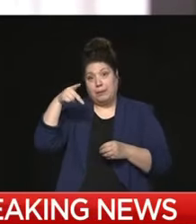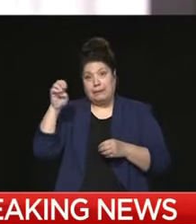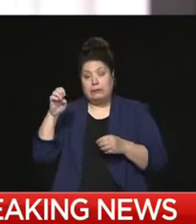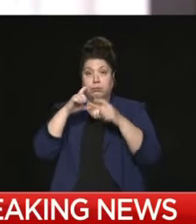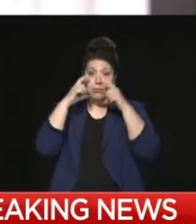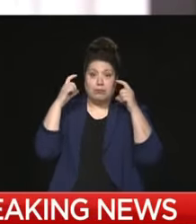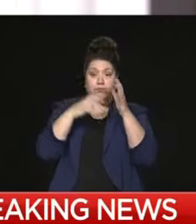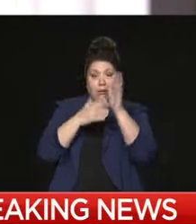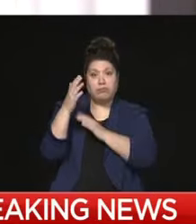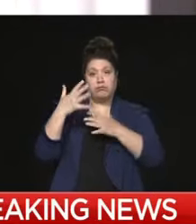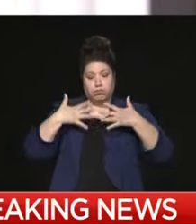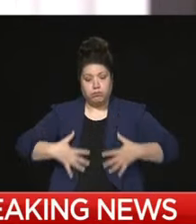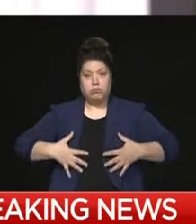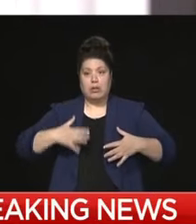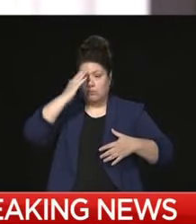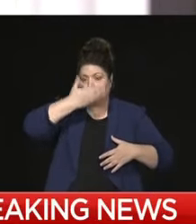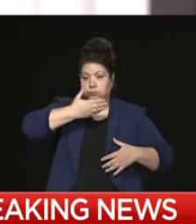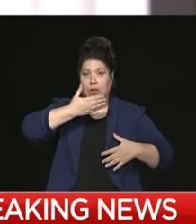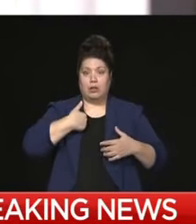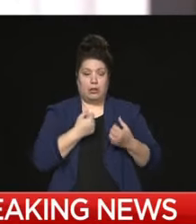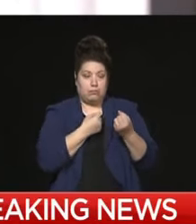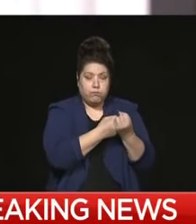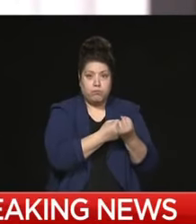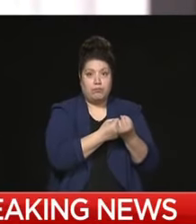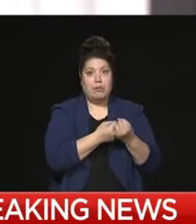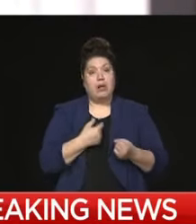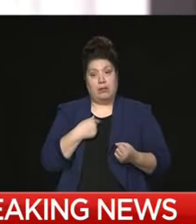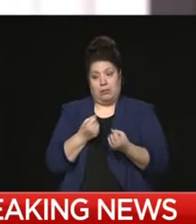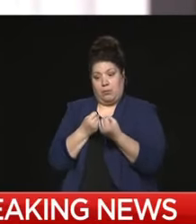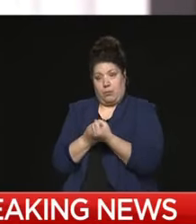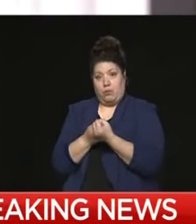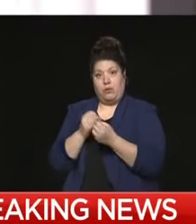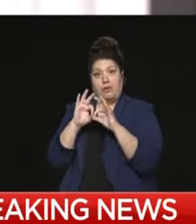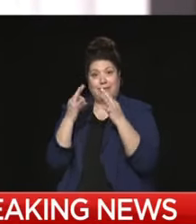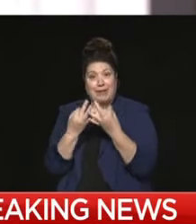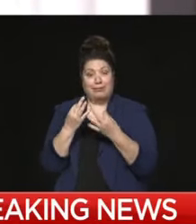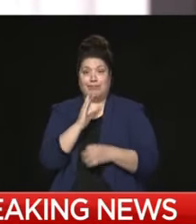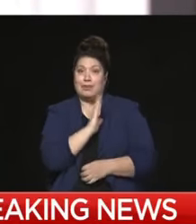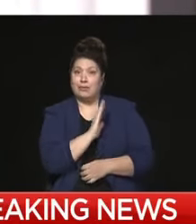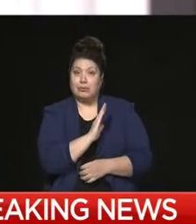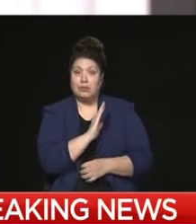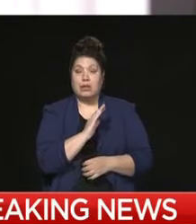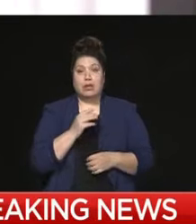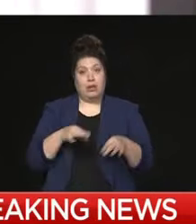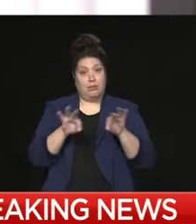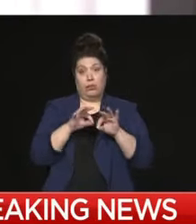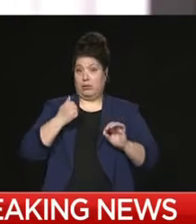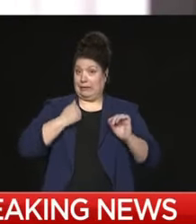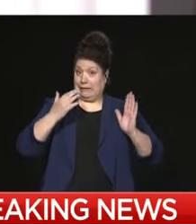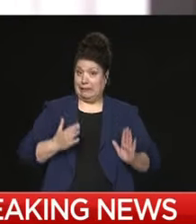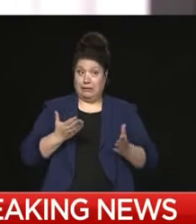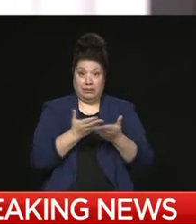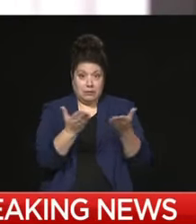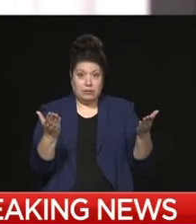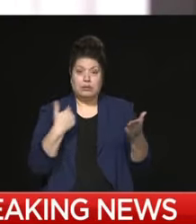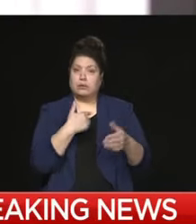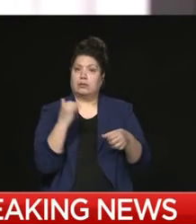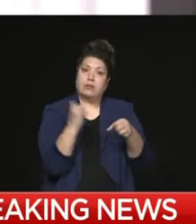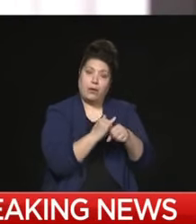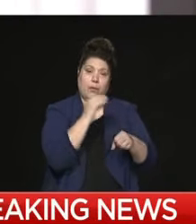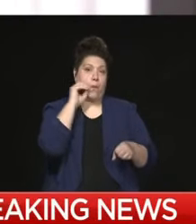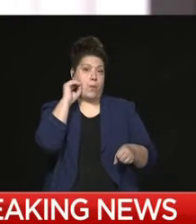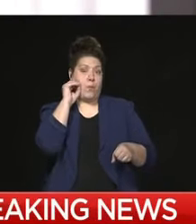support for them, for their families as we get through this difficult time. And the most important thing is for Canadians to continue to stay home,